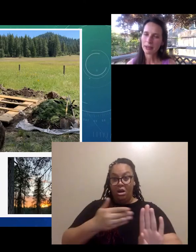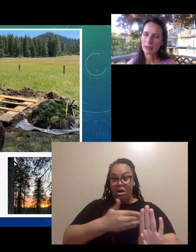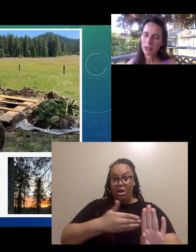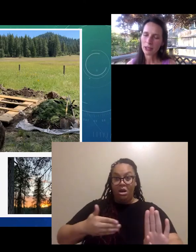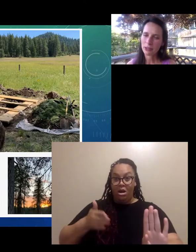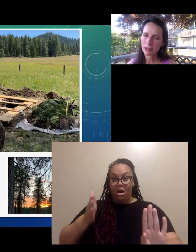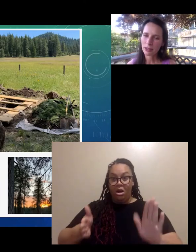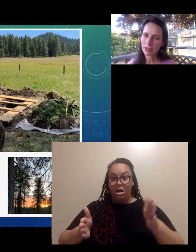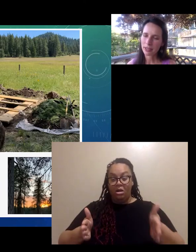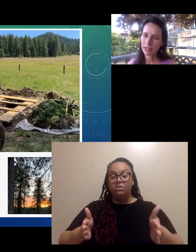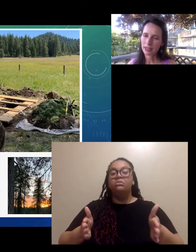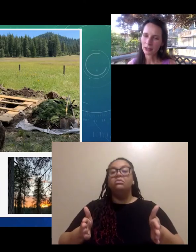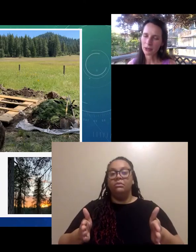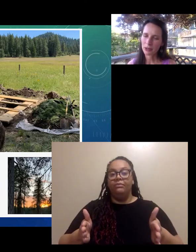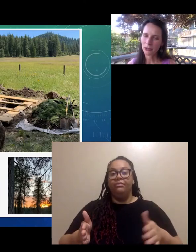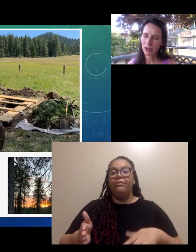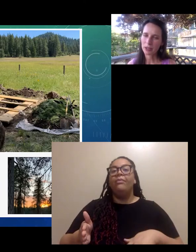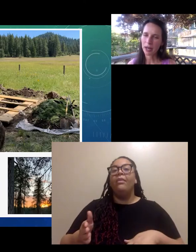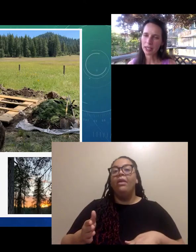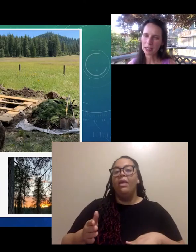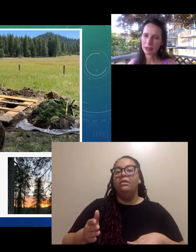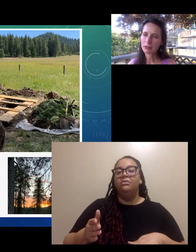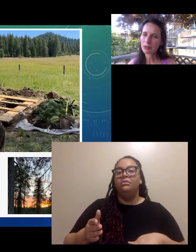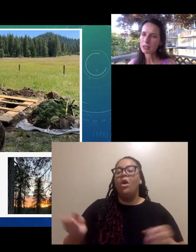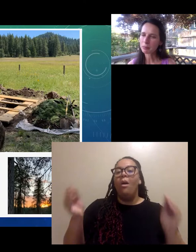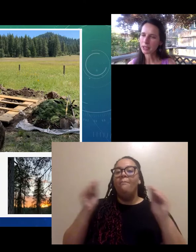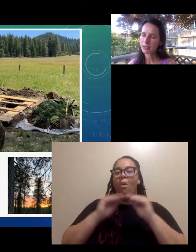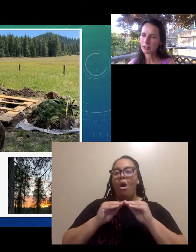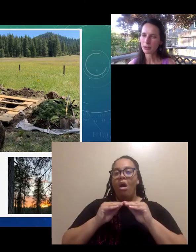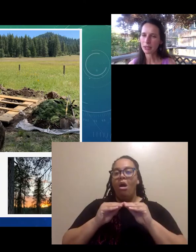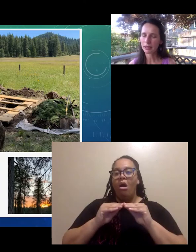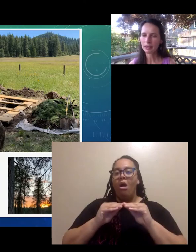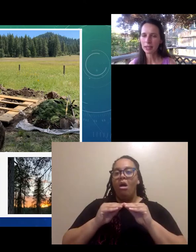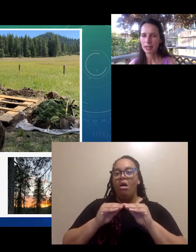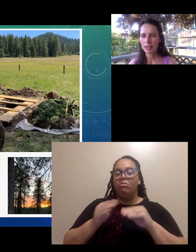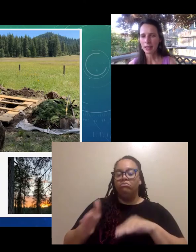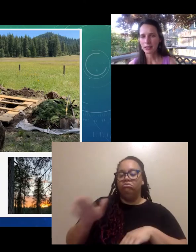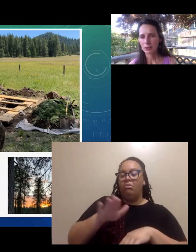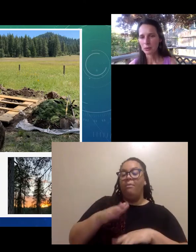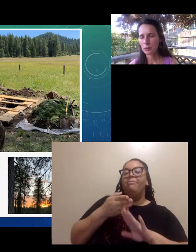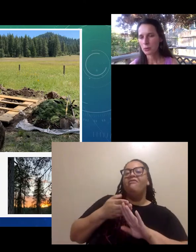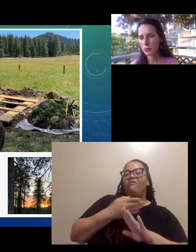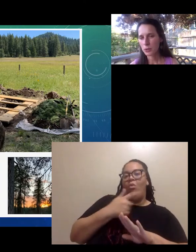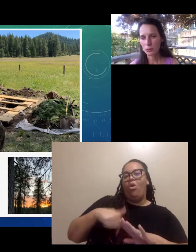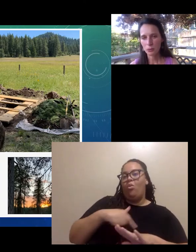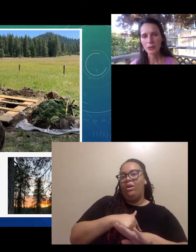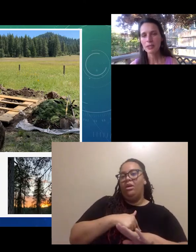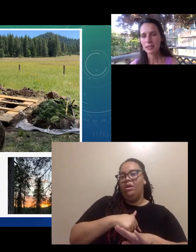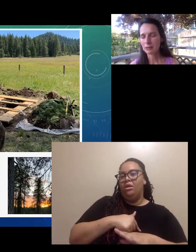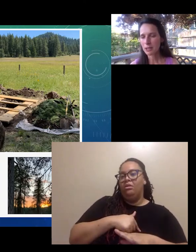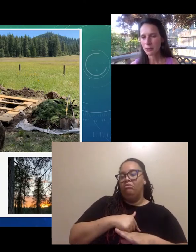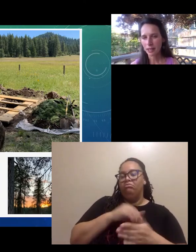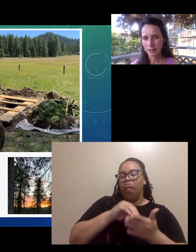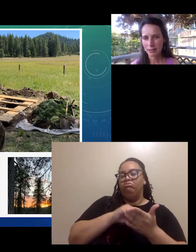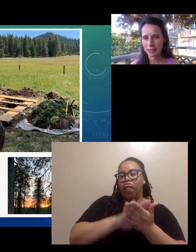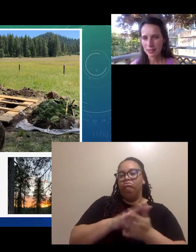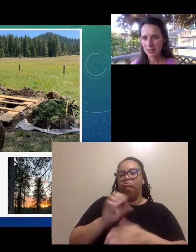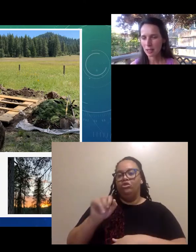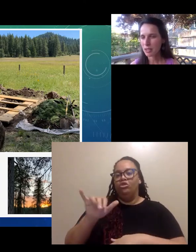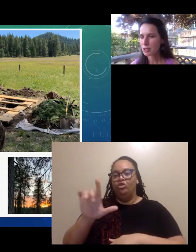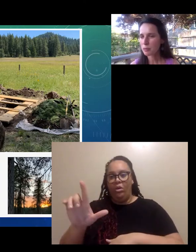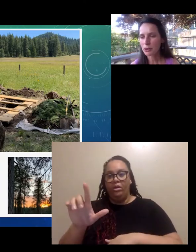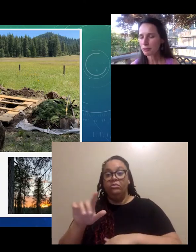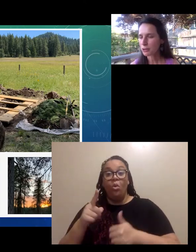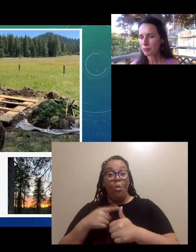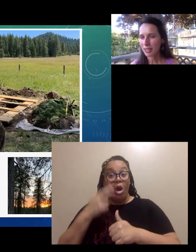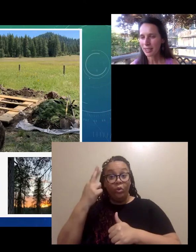few more boughs over the casket or the shrouded body before we place the soil. And so, you know, one reason that we do that is,